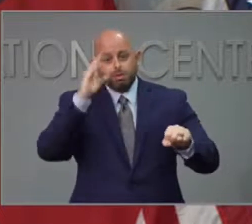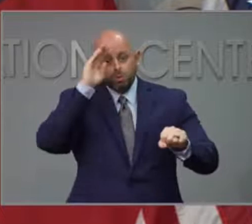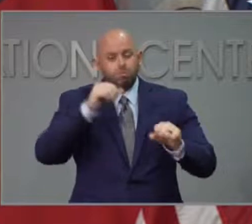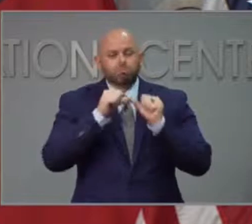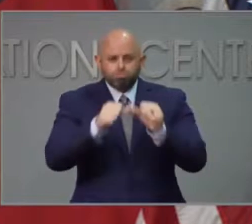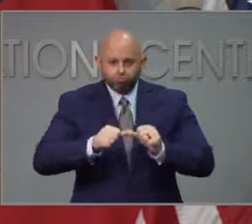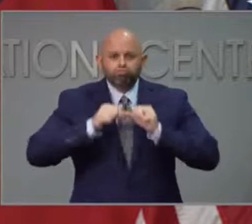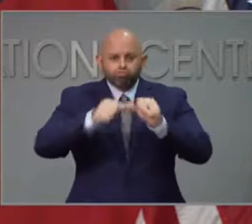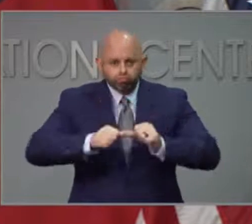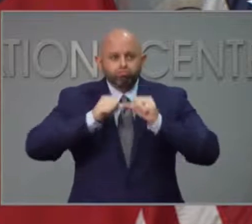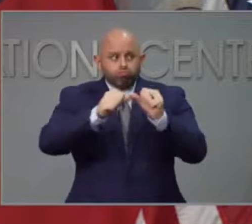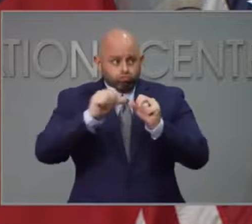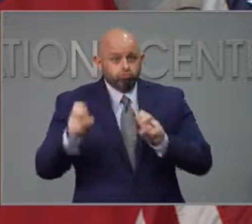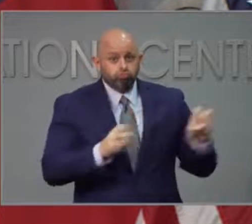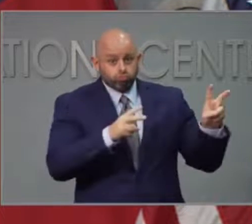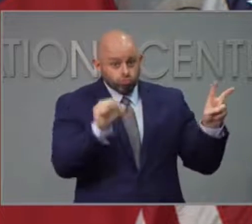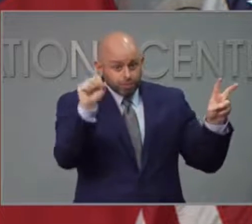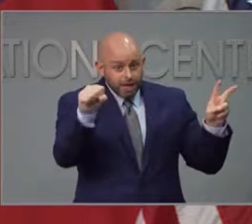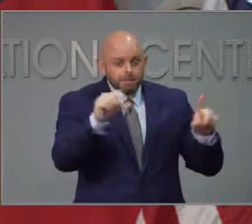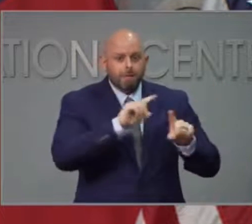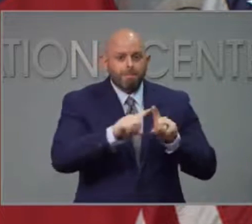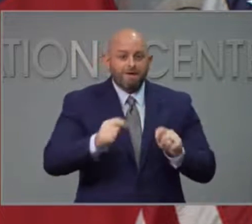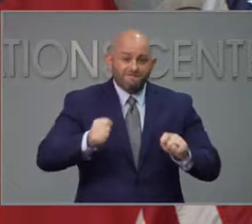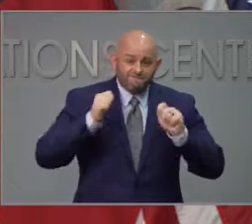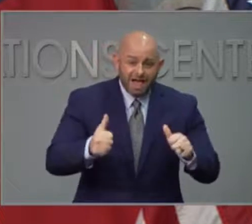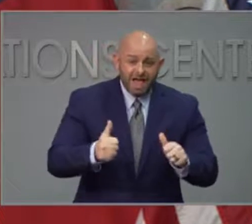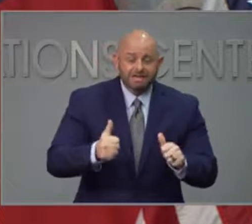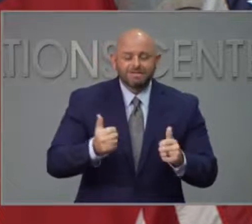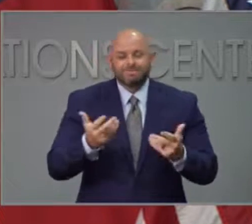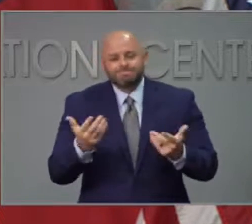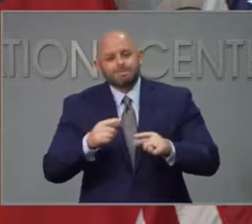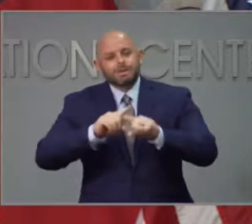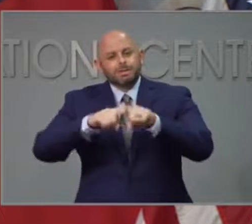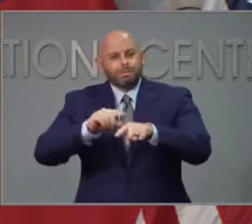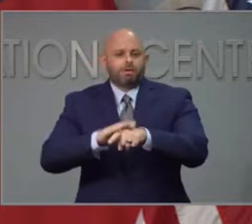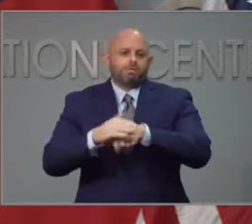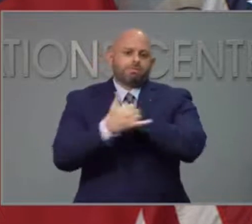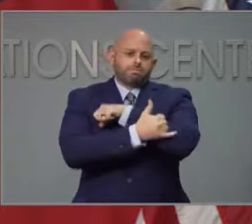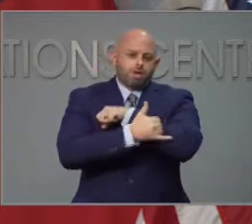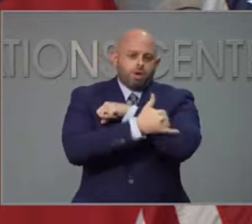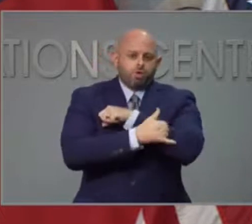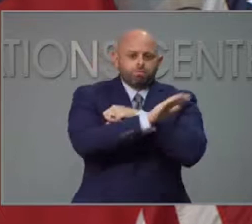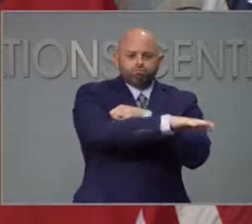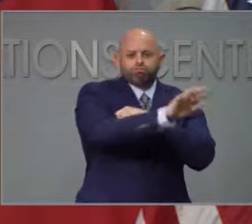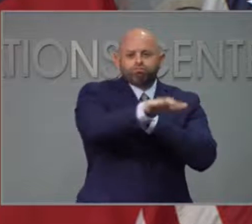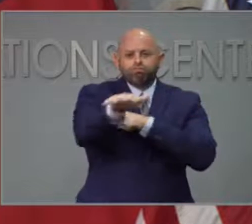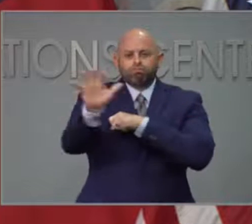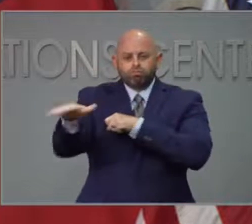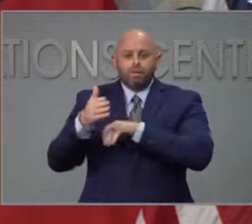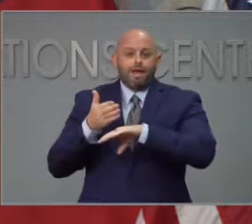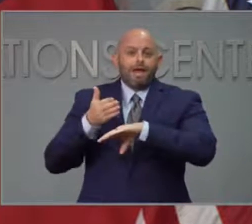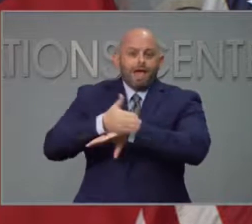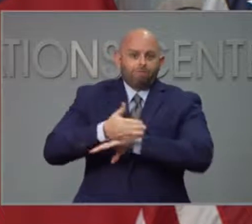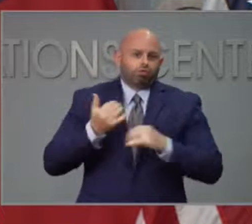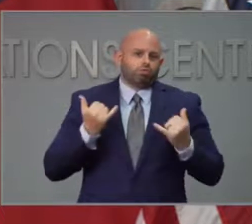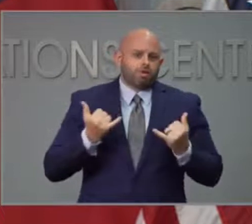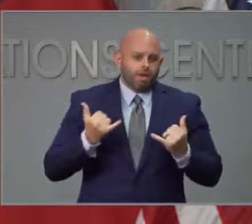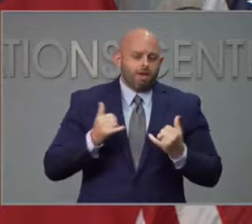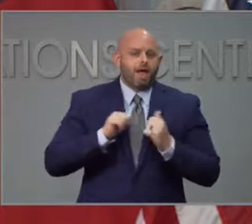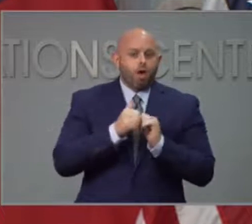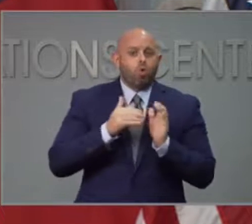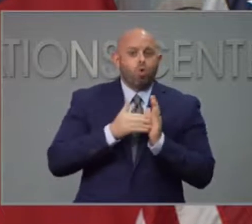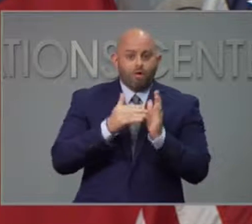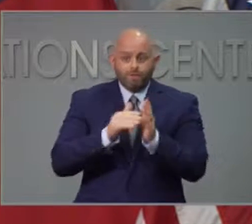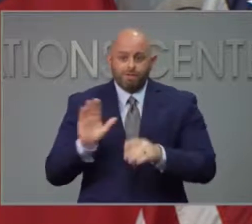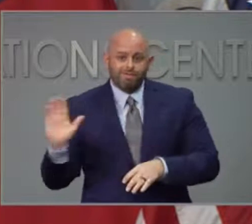continue to make our data available, but the circumstances may actually change a little bit after Election Day in terms of the frequency of when boards